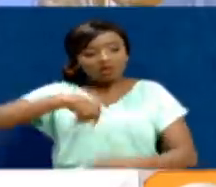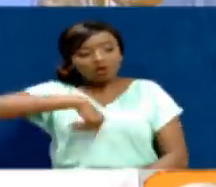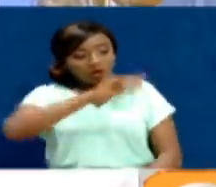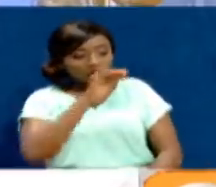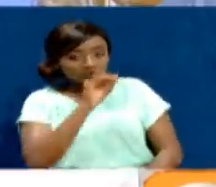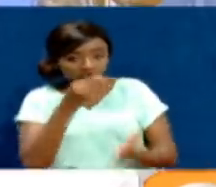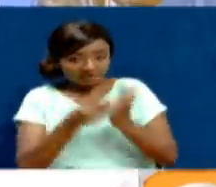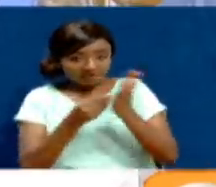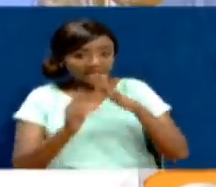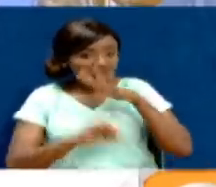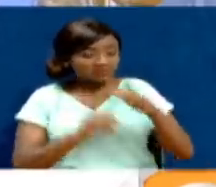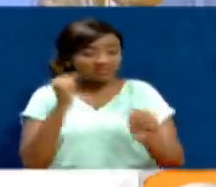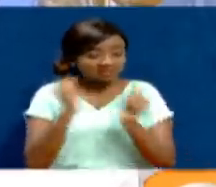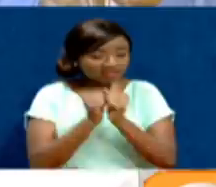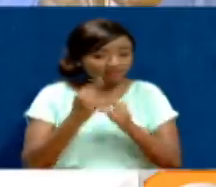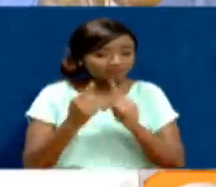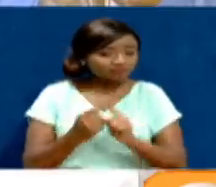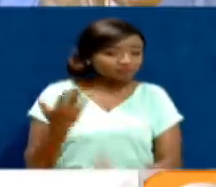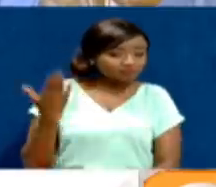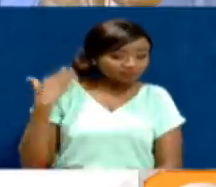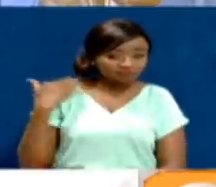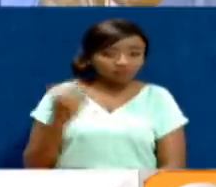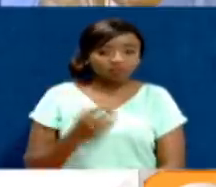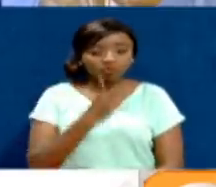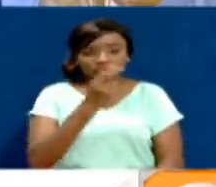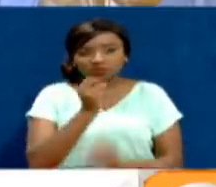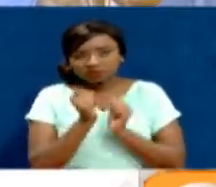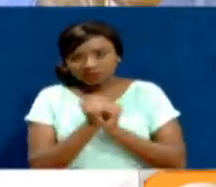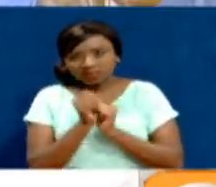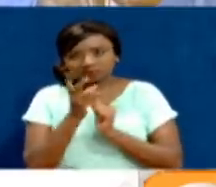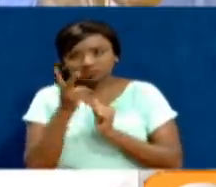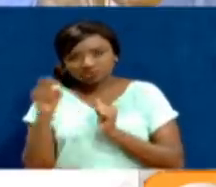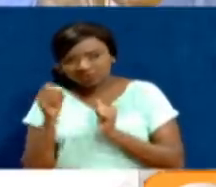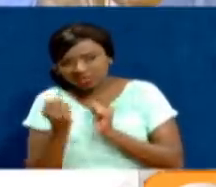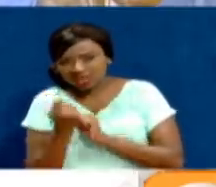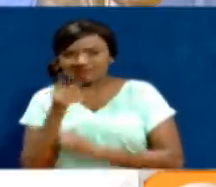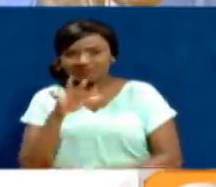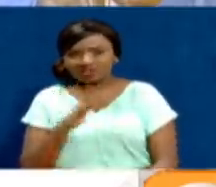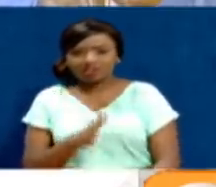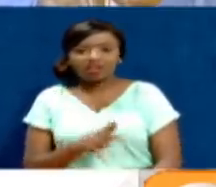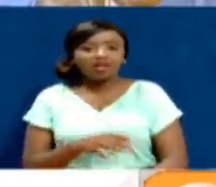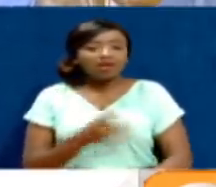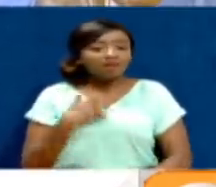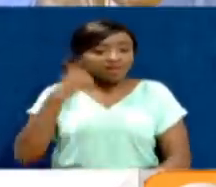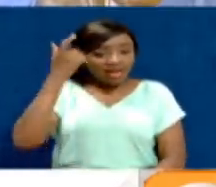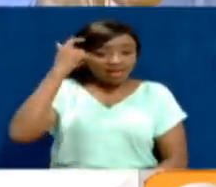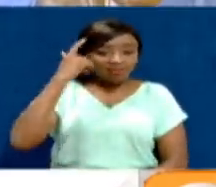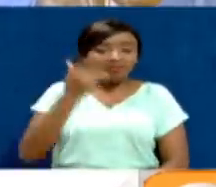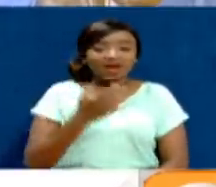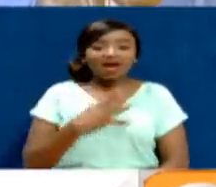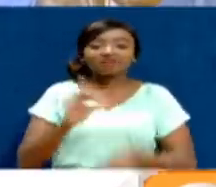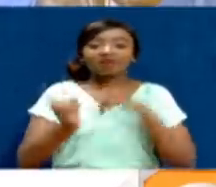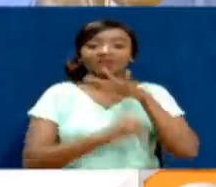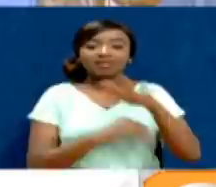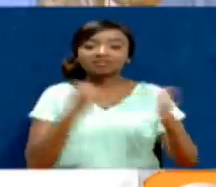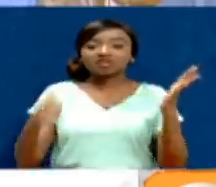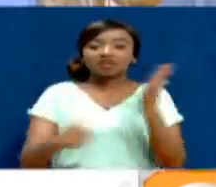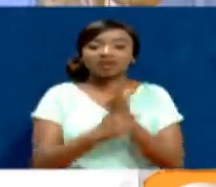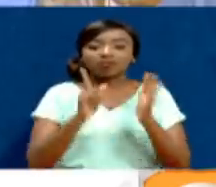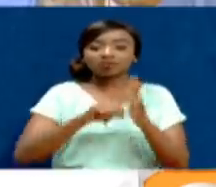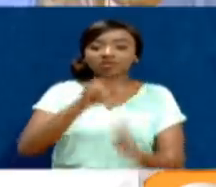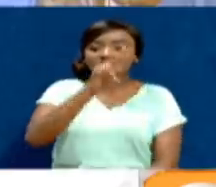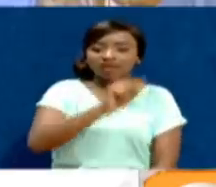Kenyatta. By then, 10 years ago, 2010, 2011, I remember there was a docket, a ministry. It was called